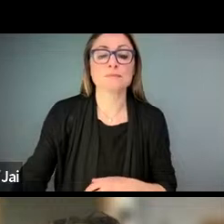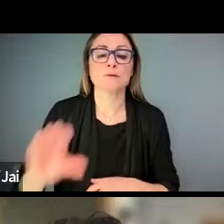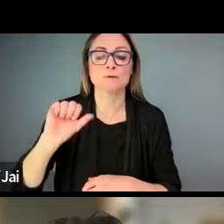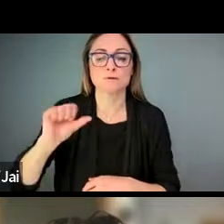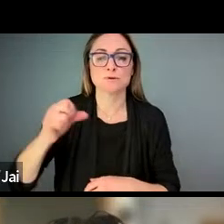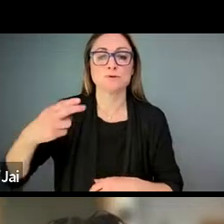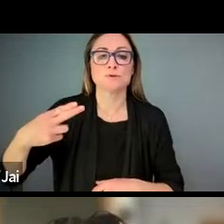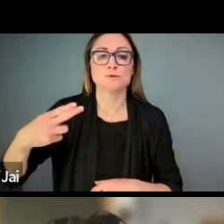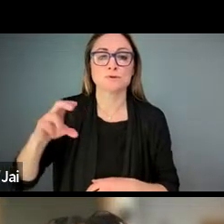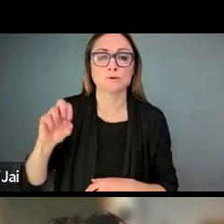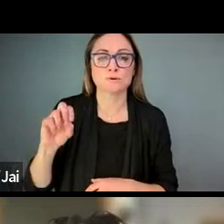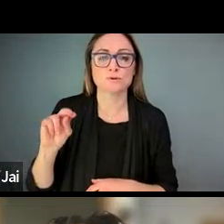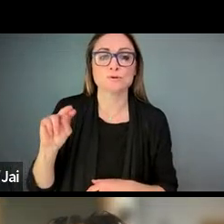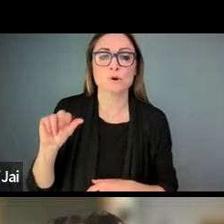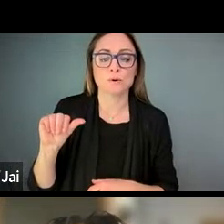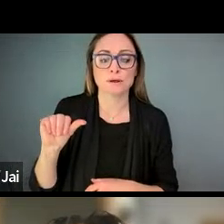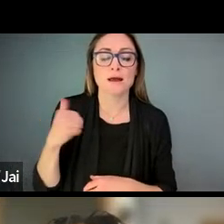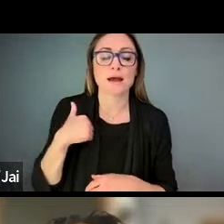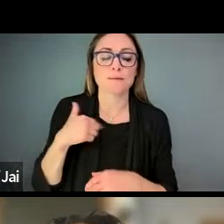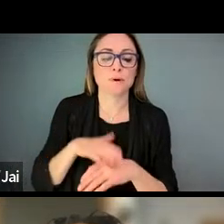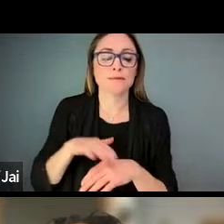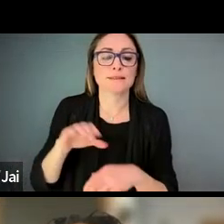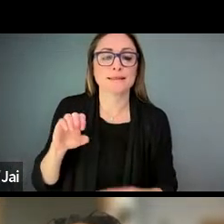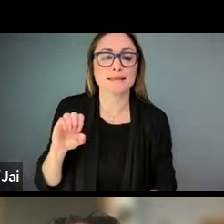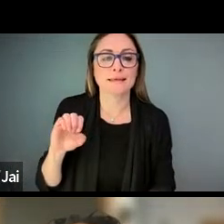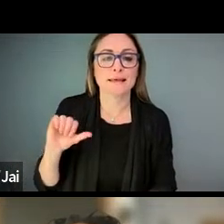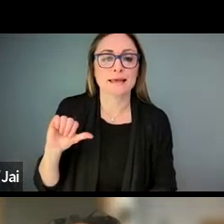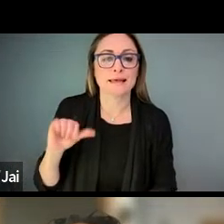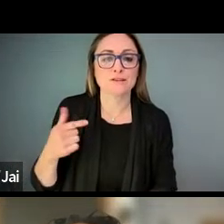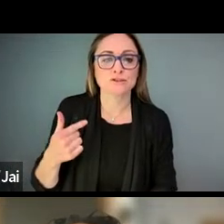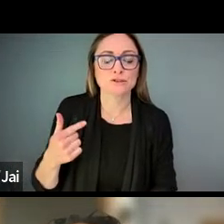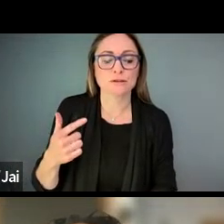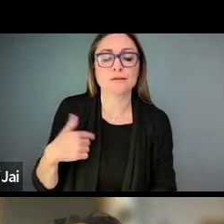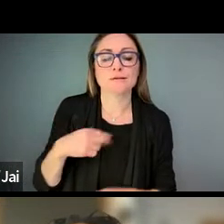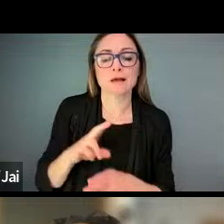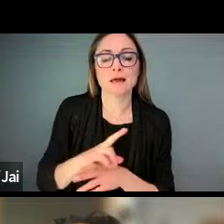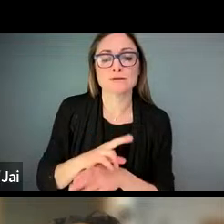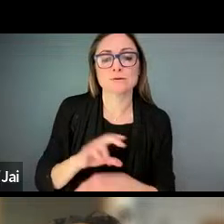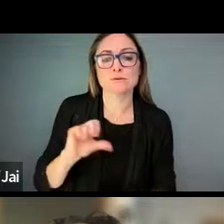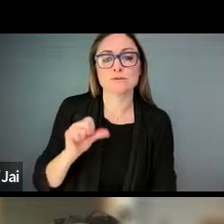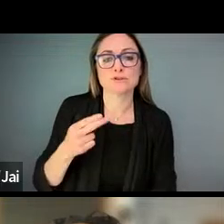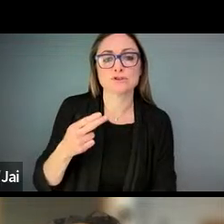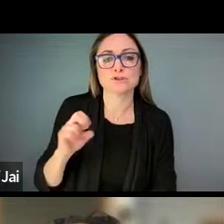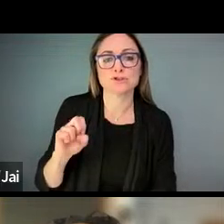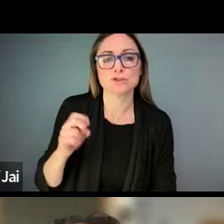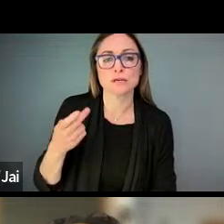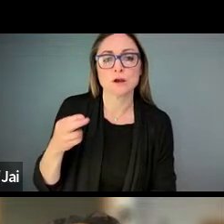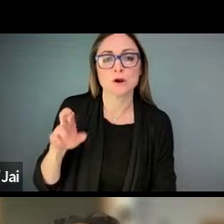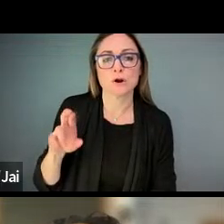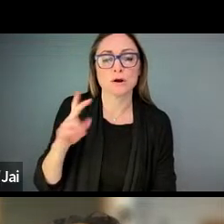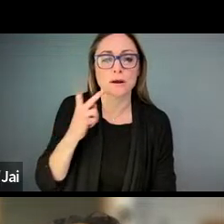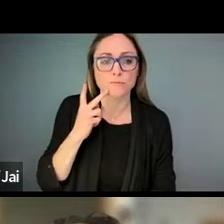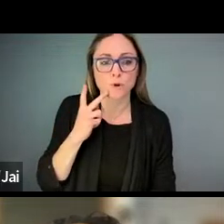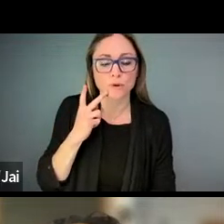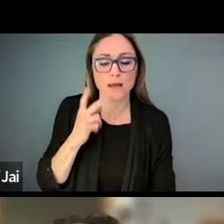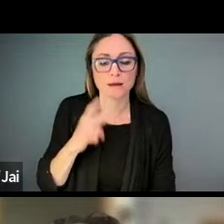My name is Shona. I'm on the EAG. I go by she, her pronouns. And